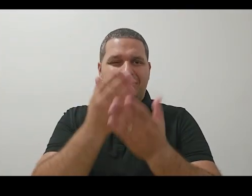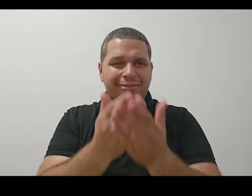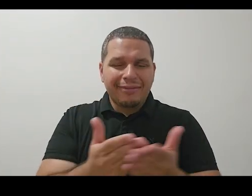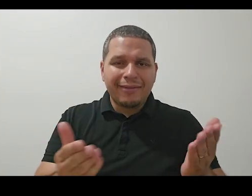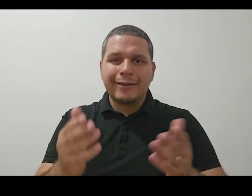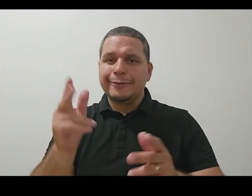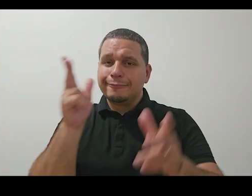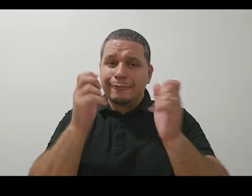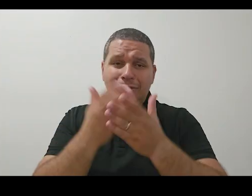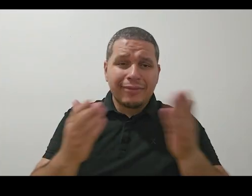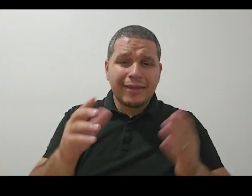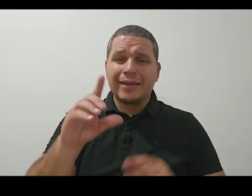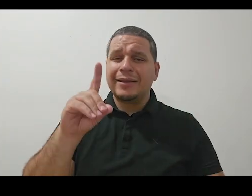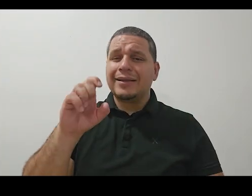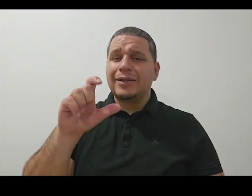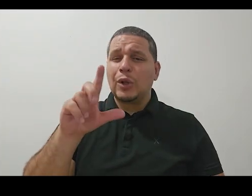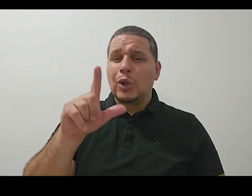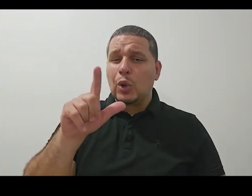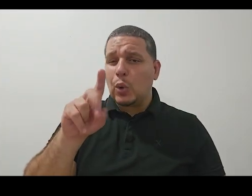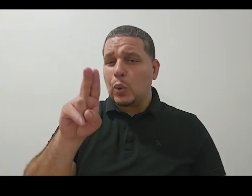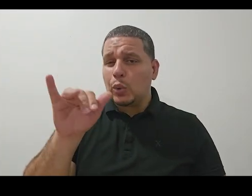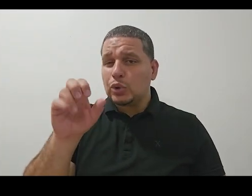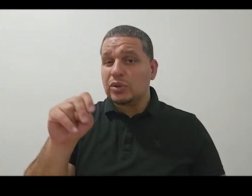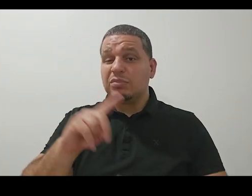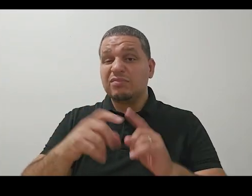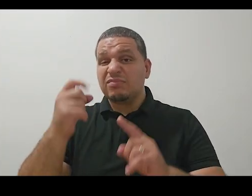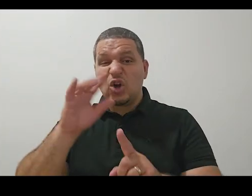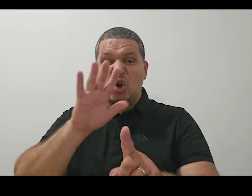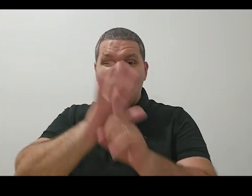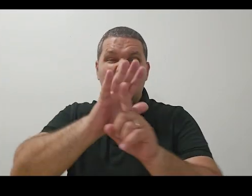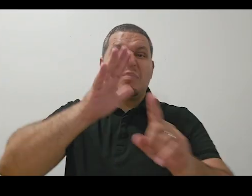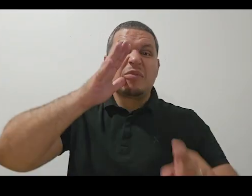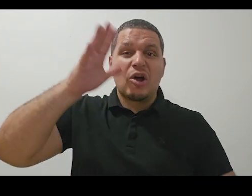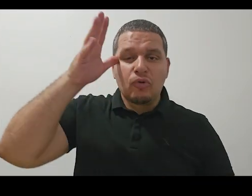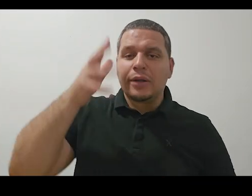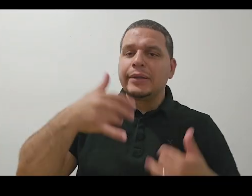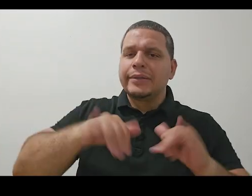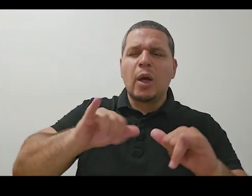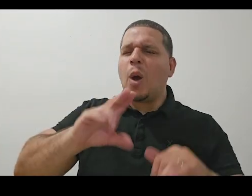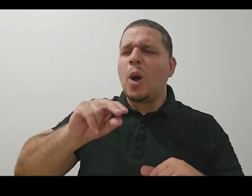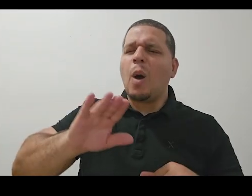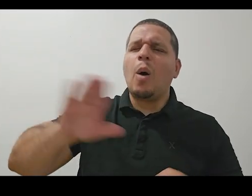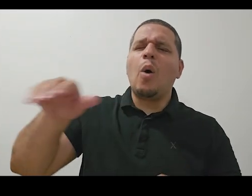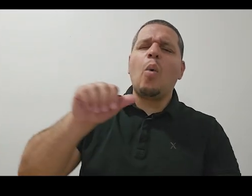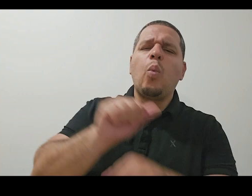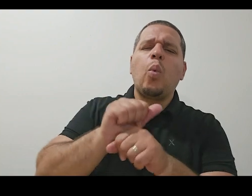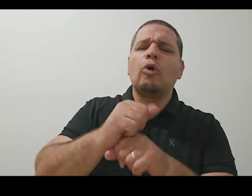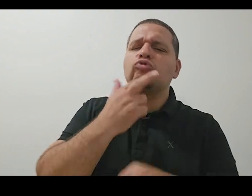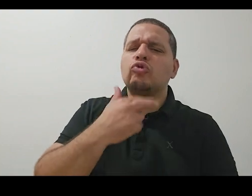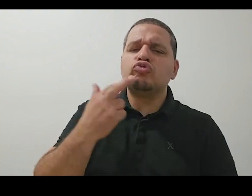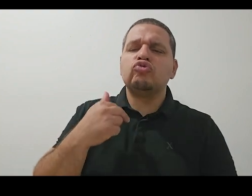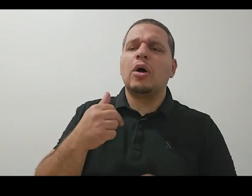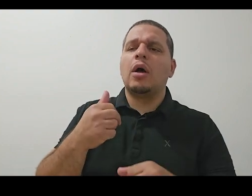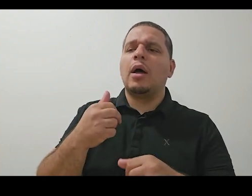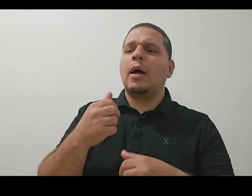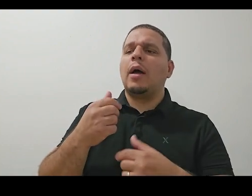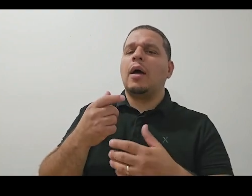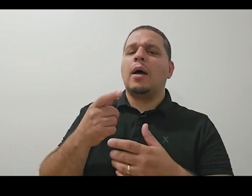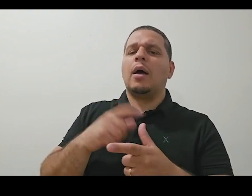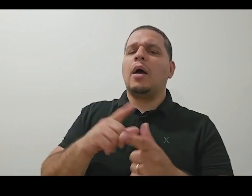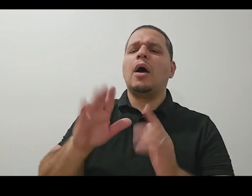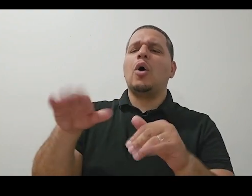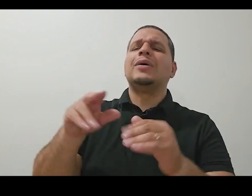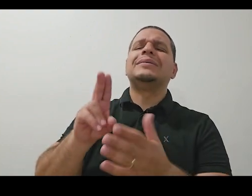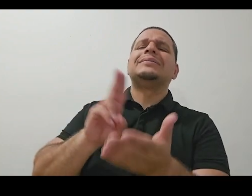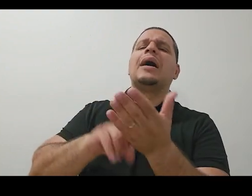of delusions. But his parents were still trying very hard to put him to work in restaurants, make him find a wife, to